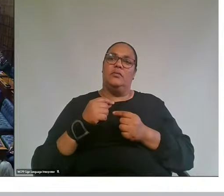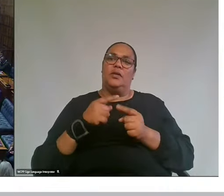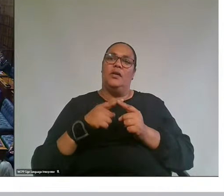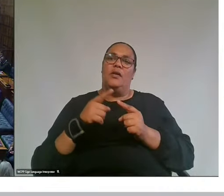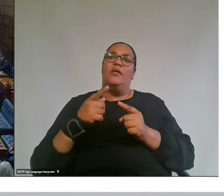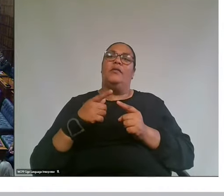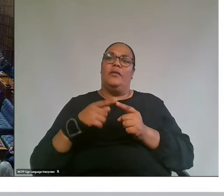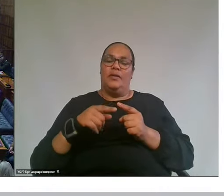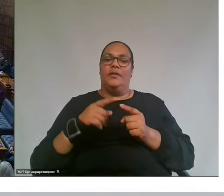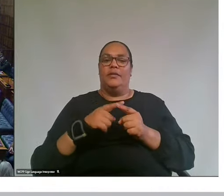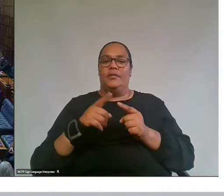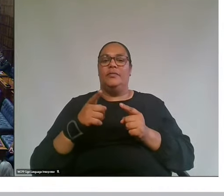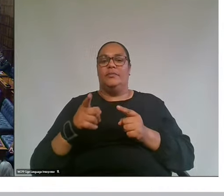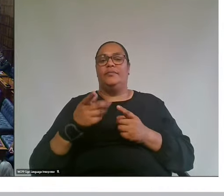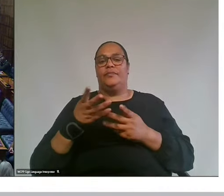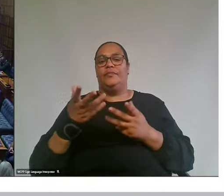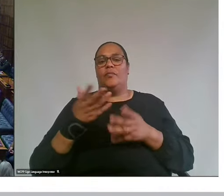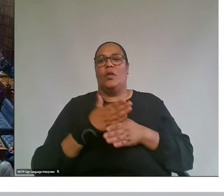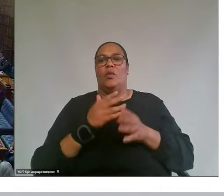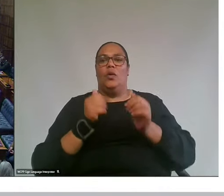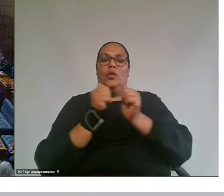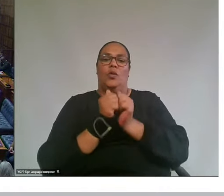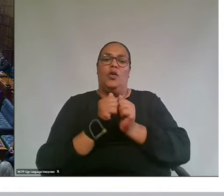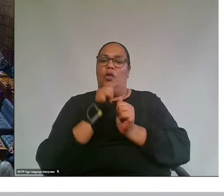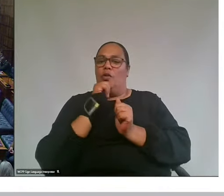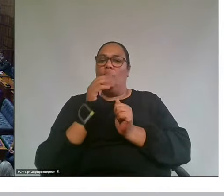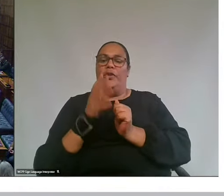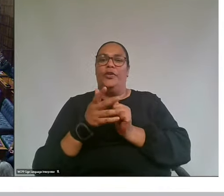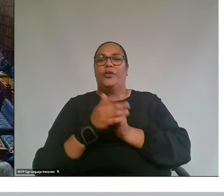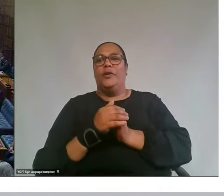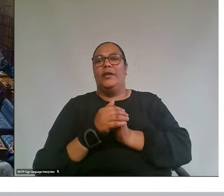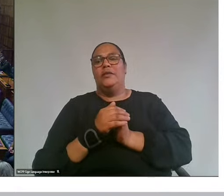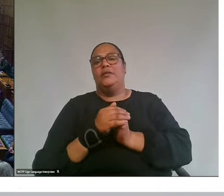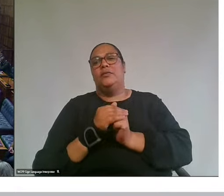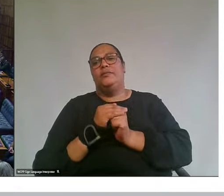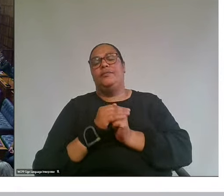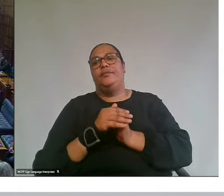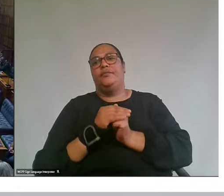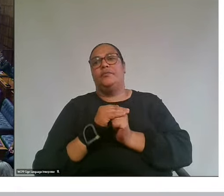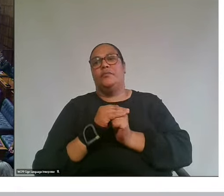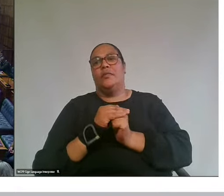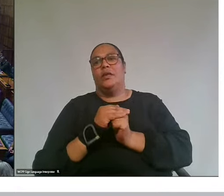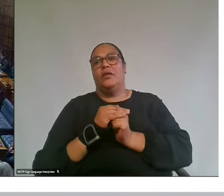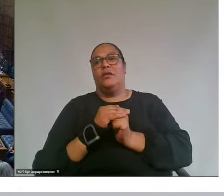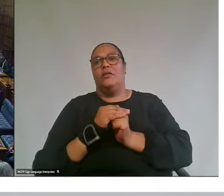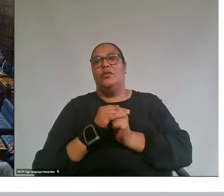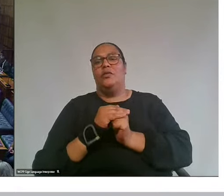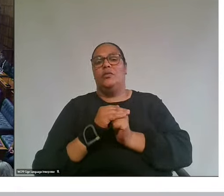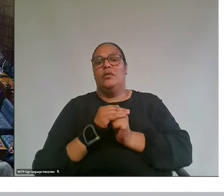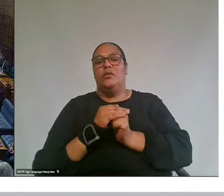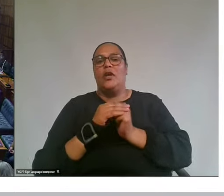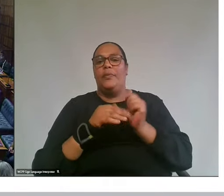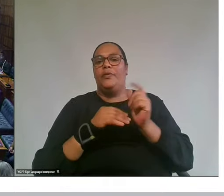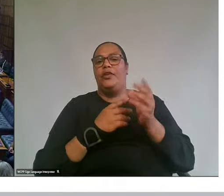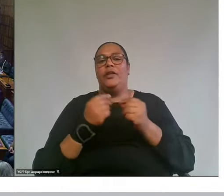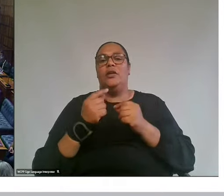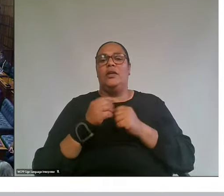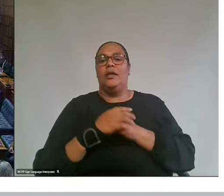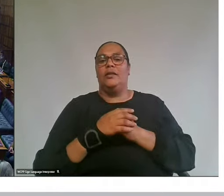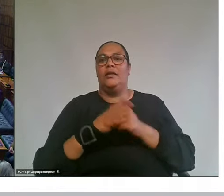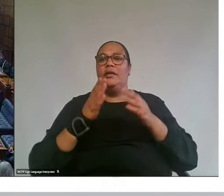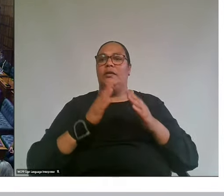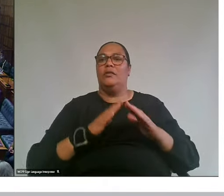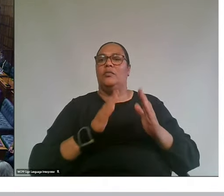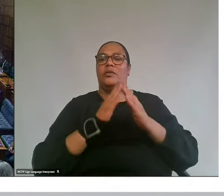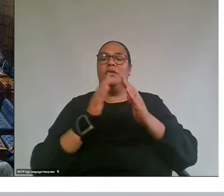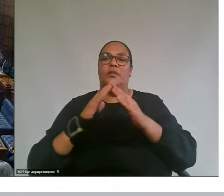started last two years ago working with not only with PT but also with department of human settlements and then also Public